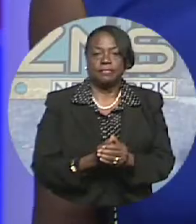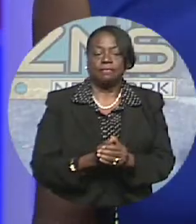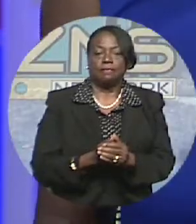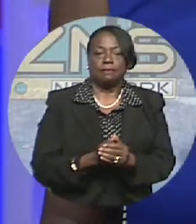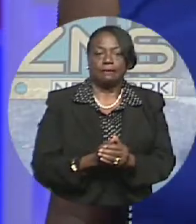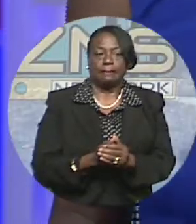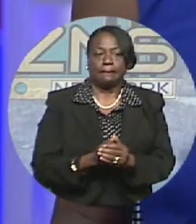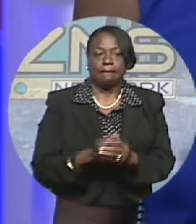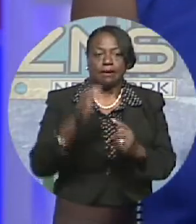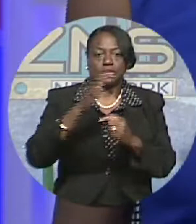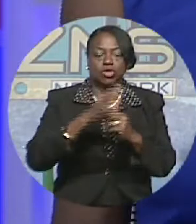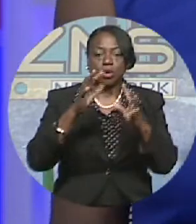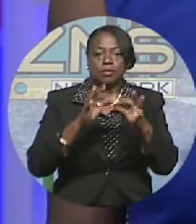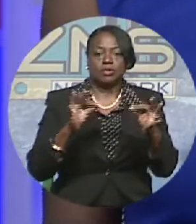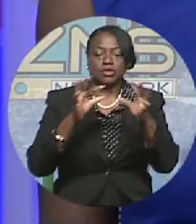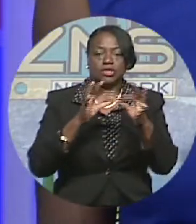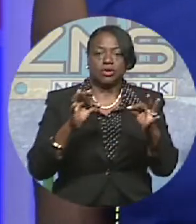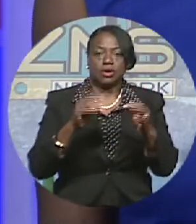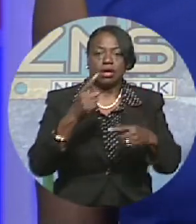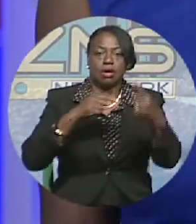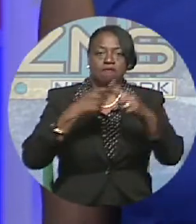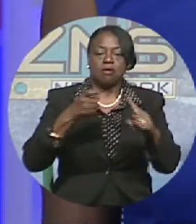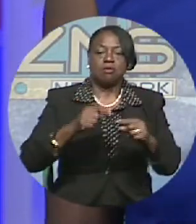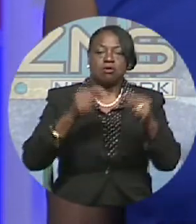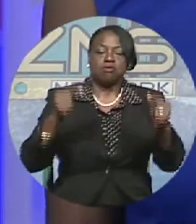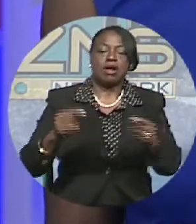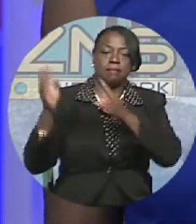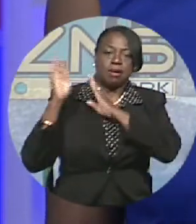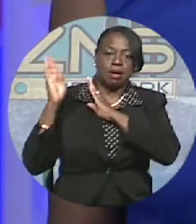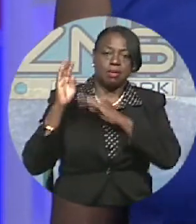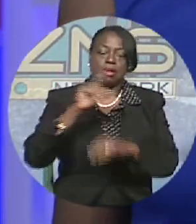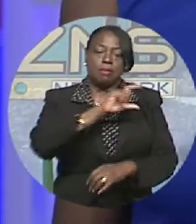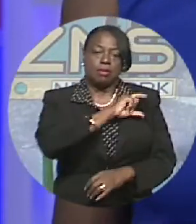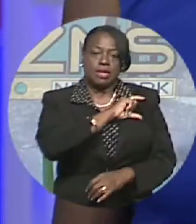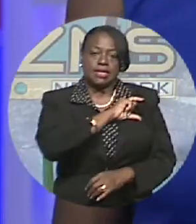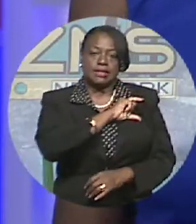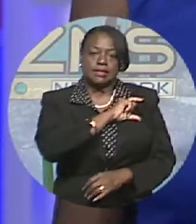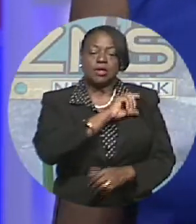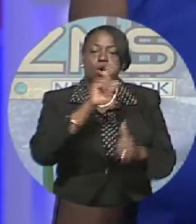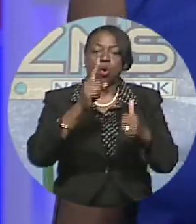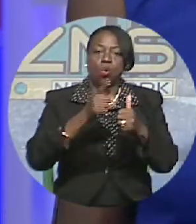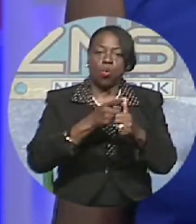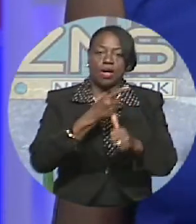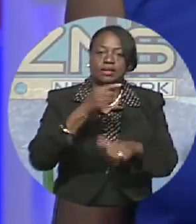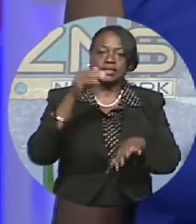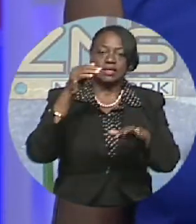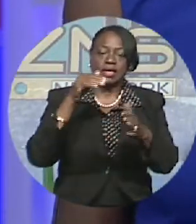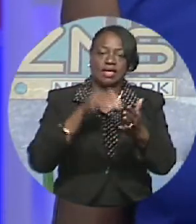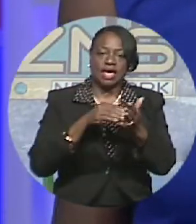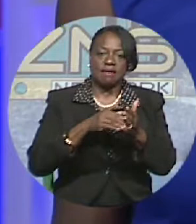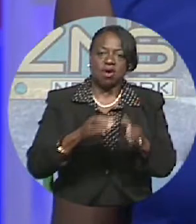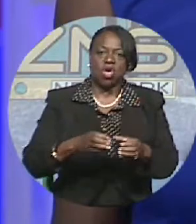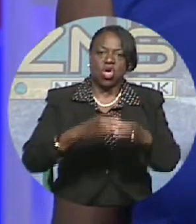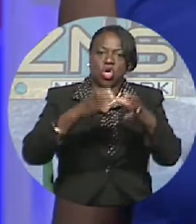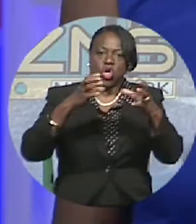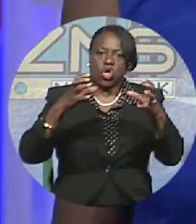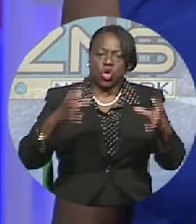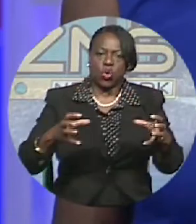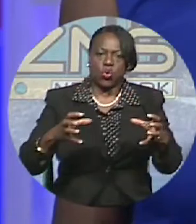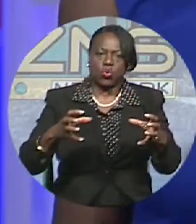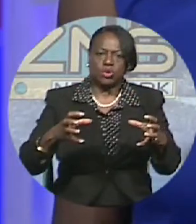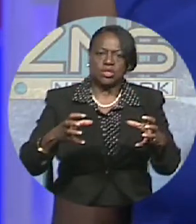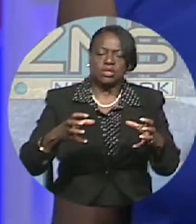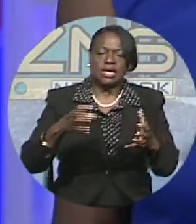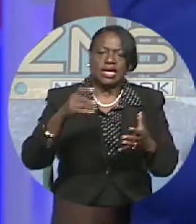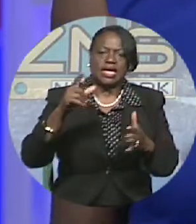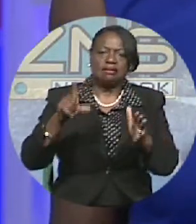top story this Sunday comes from Grand Bahama. Police on that island have once again made a huge discovery on illegal drugs worth millions of